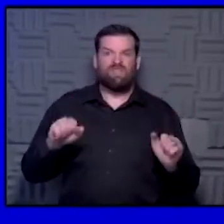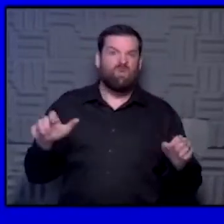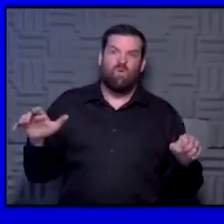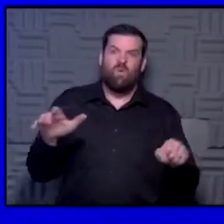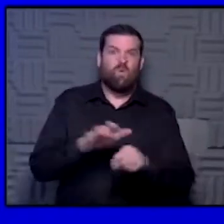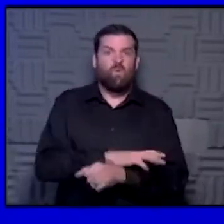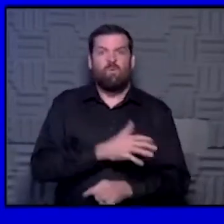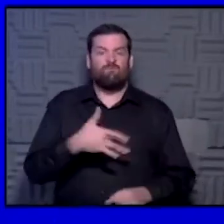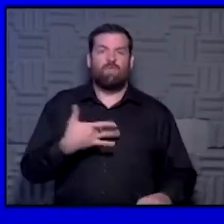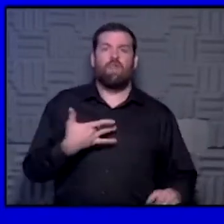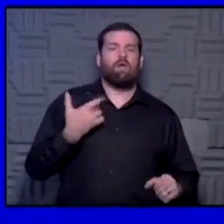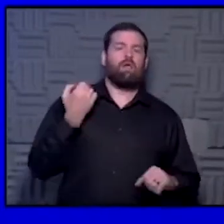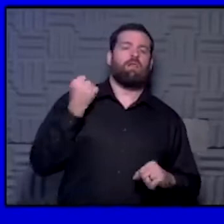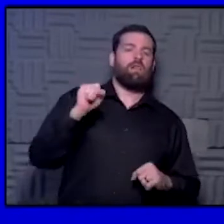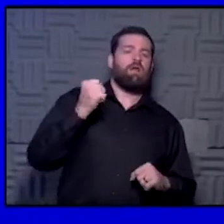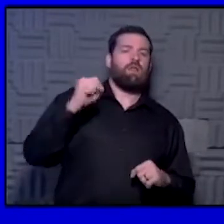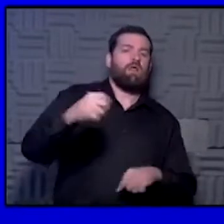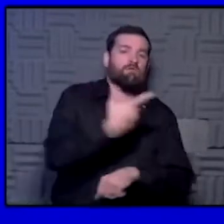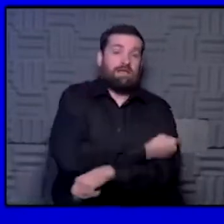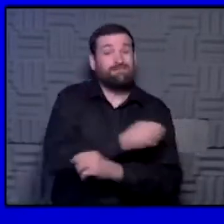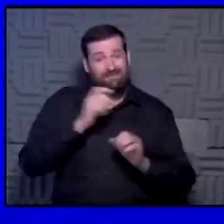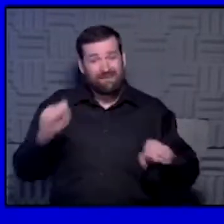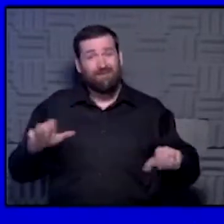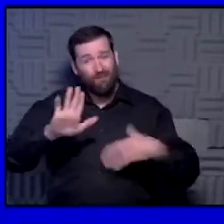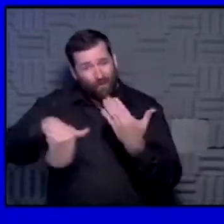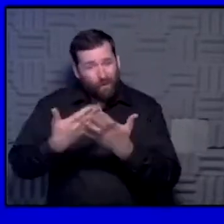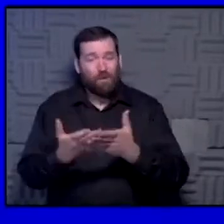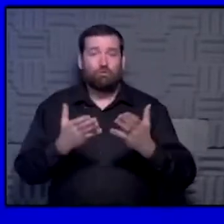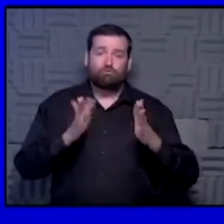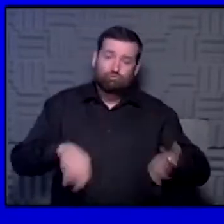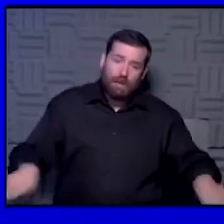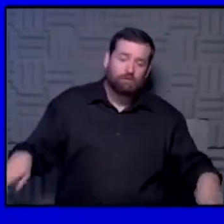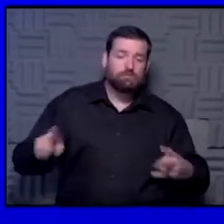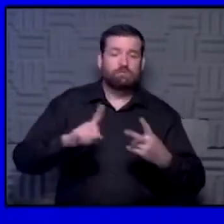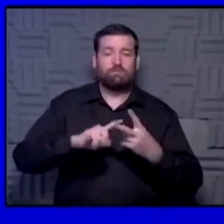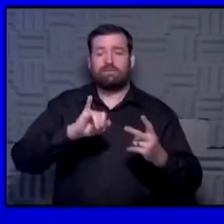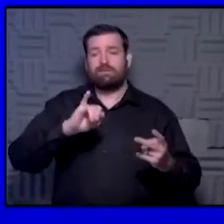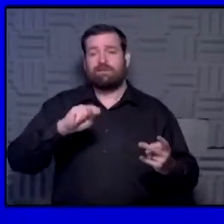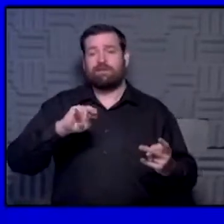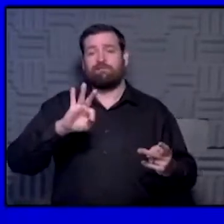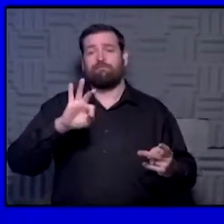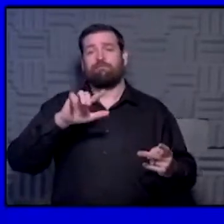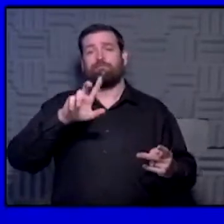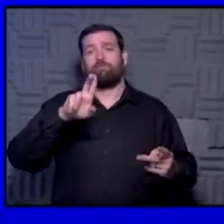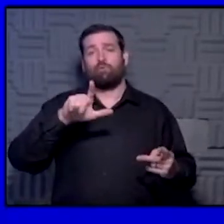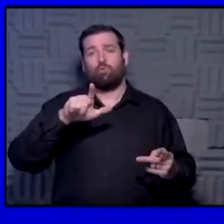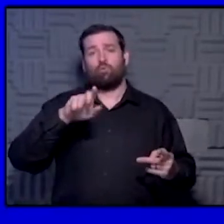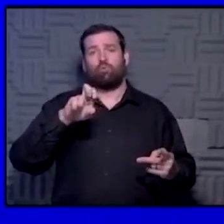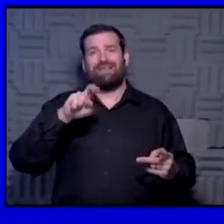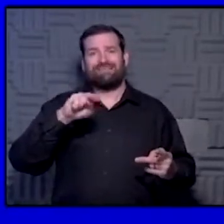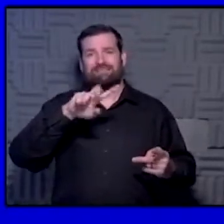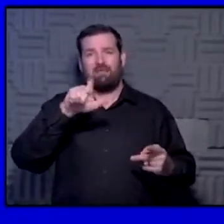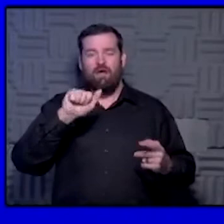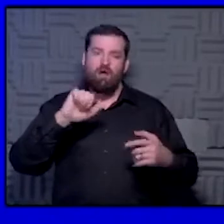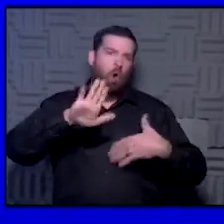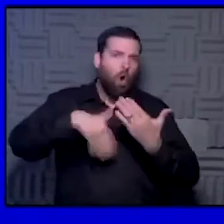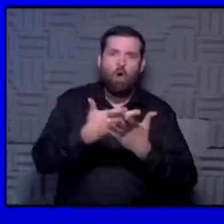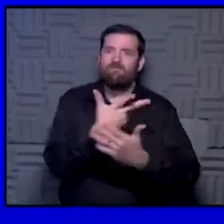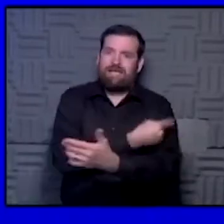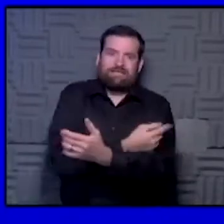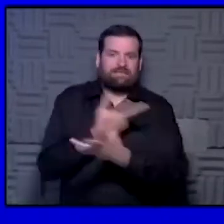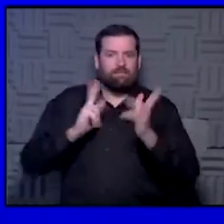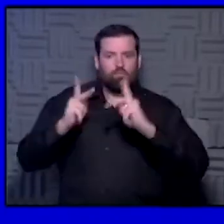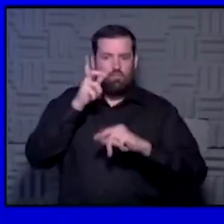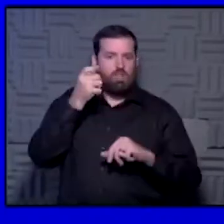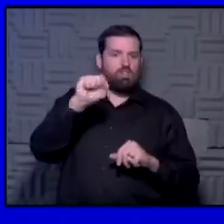And that includes everything from the childhood vaccines to the influenza vaccine. So it has to be done properly. And we know that these